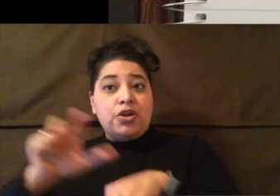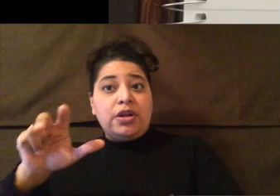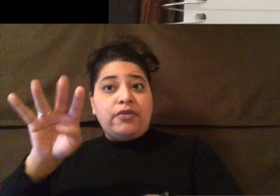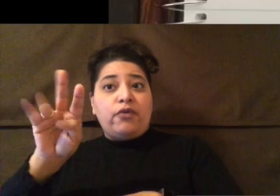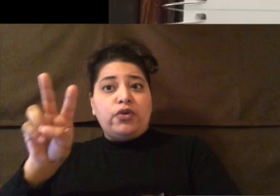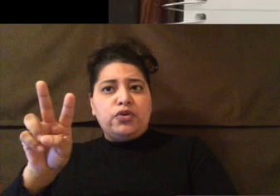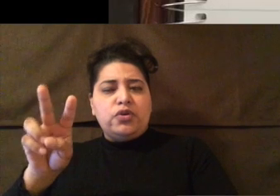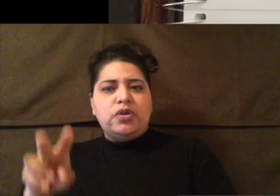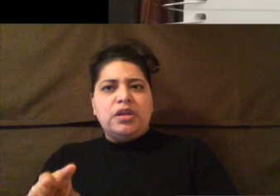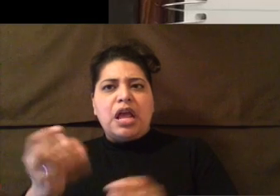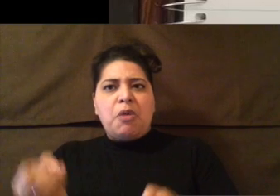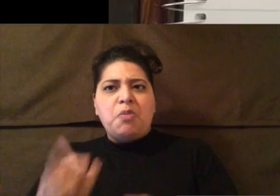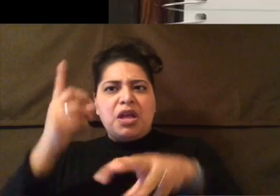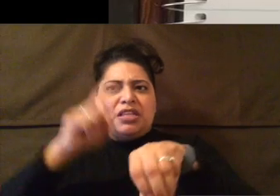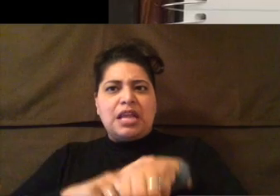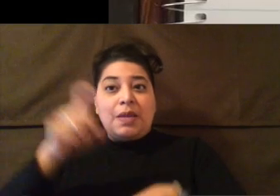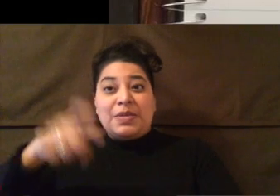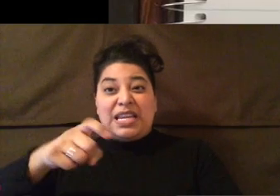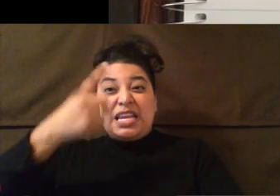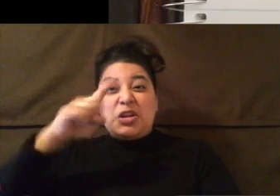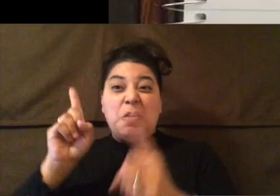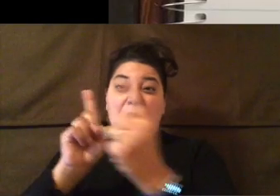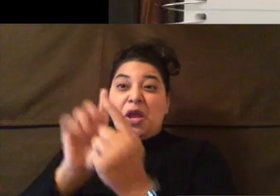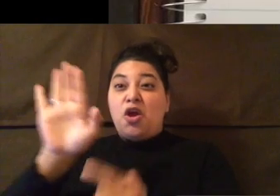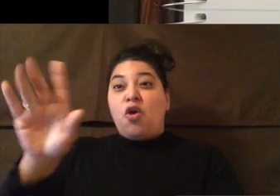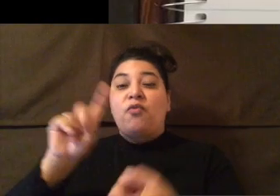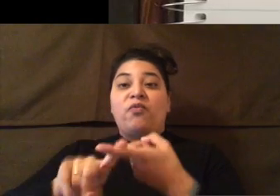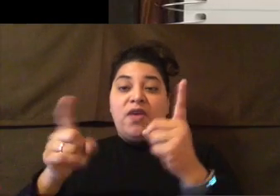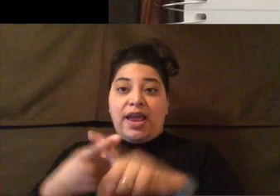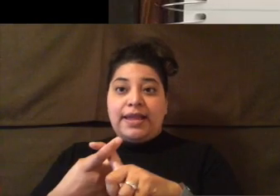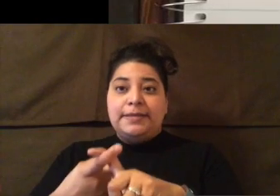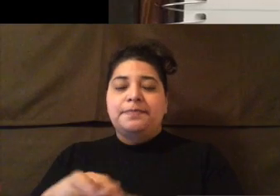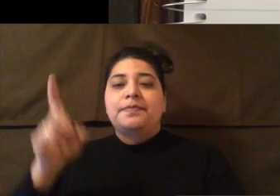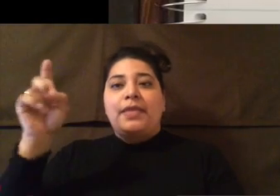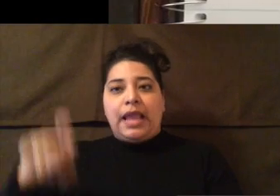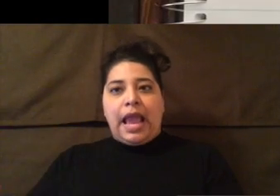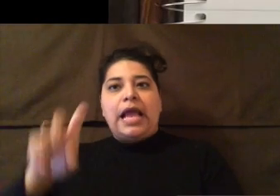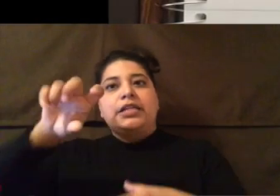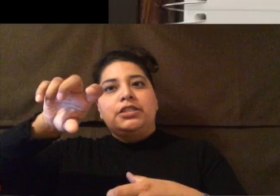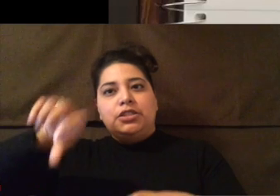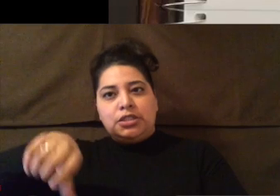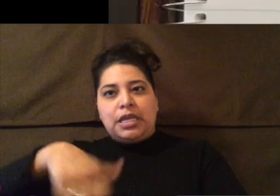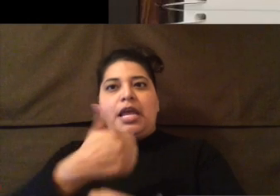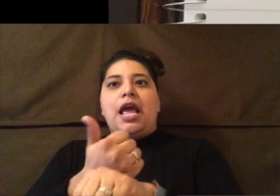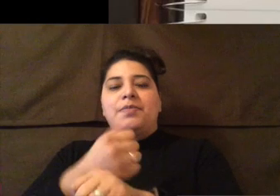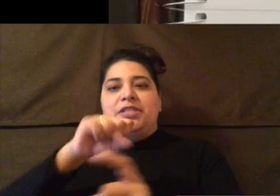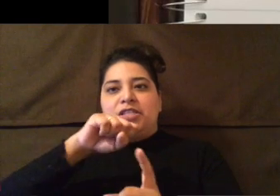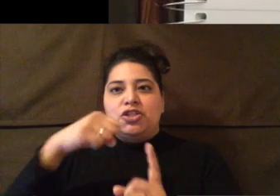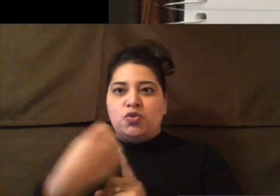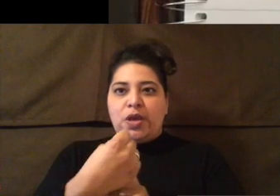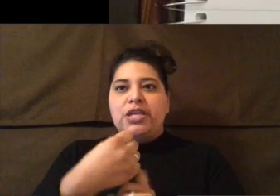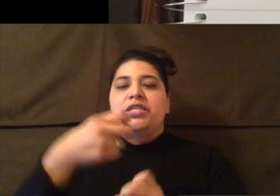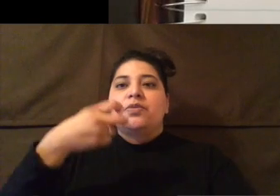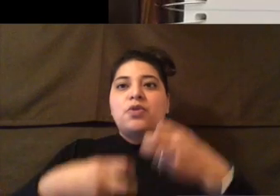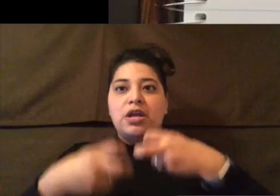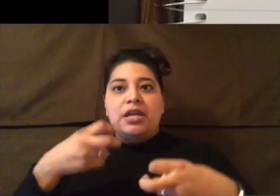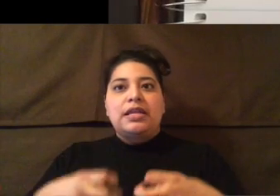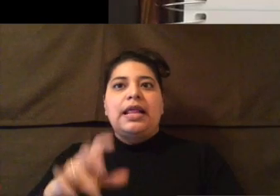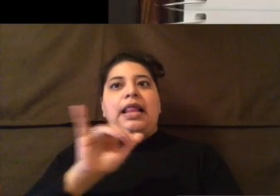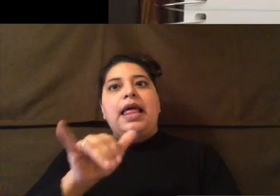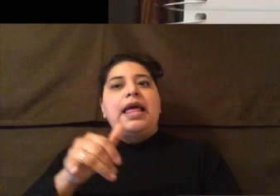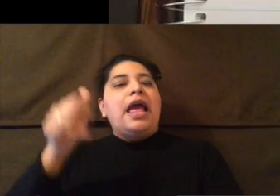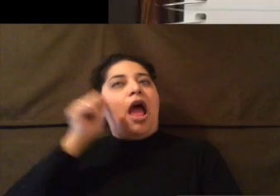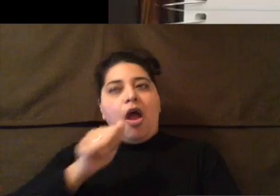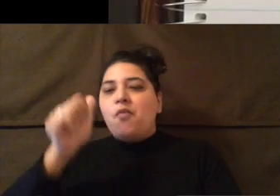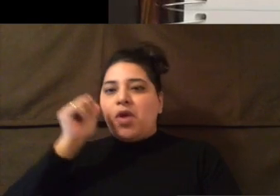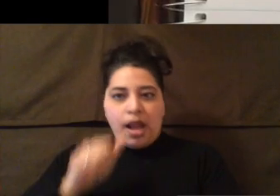3:42, how long does it take her to meet her friends? Okay, so we need to start with our situation equation like we've done